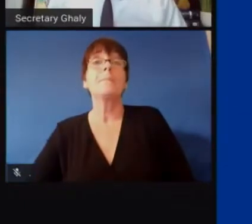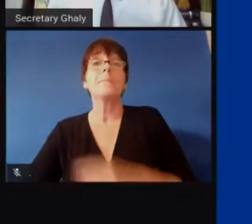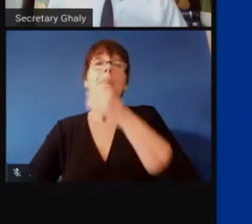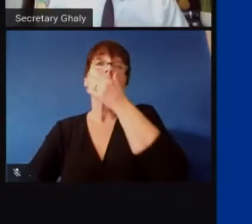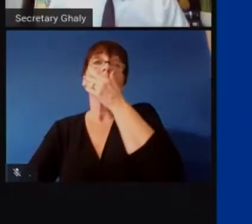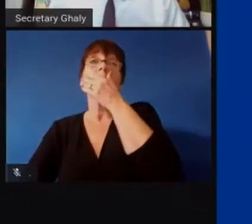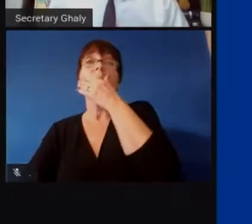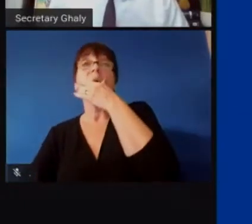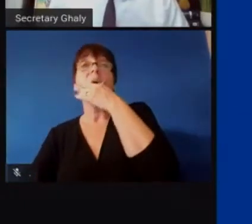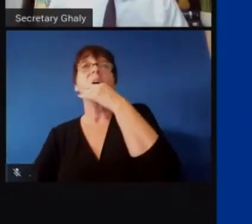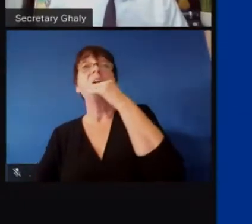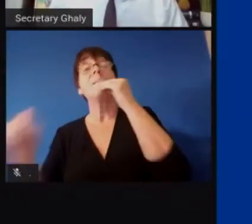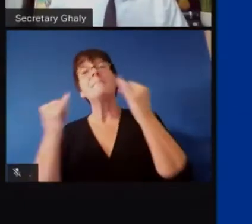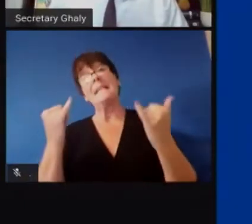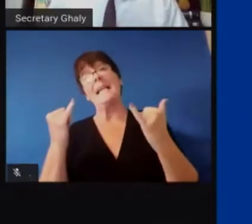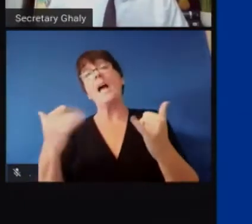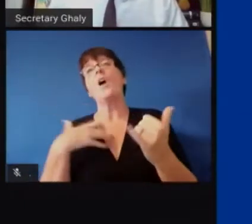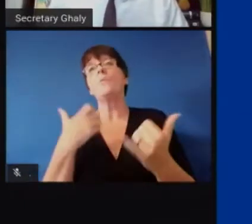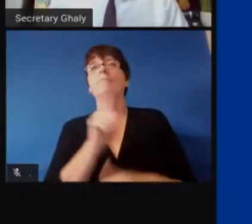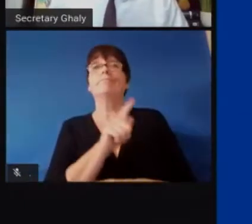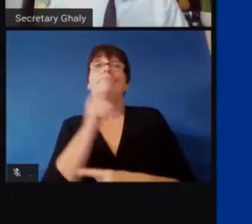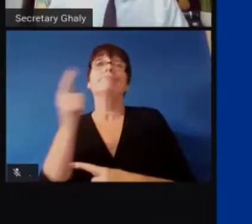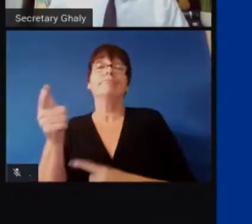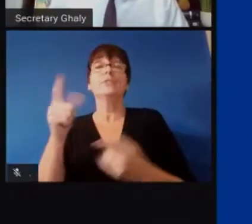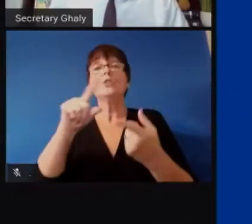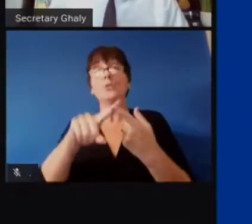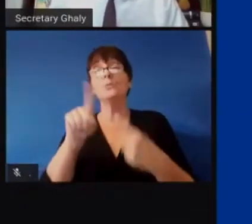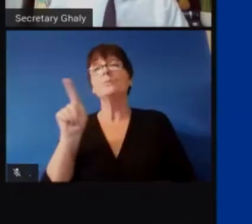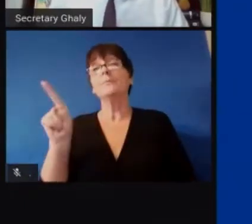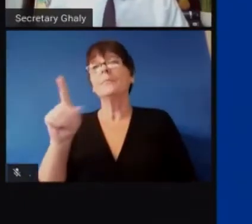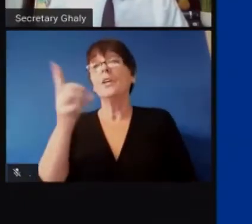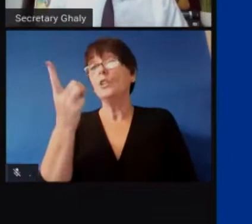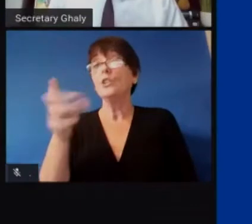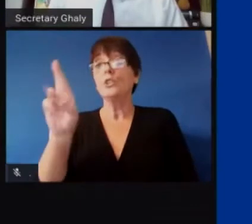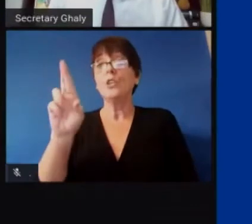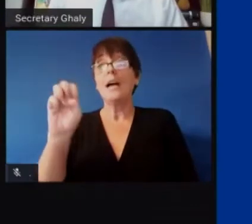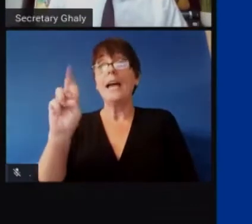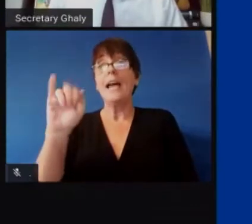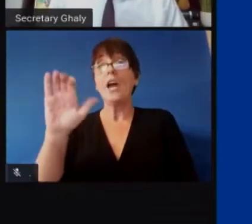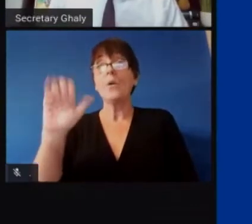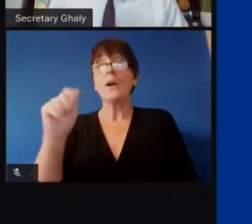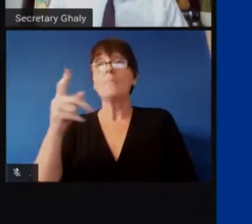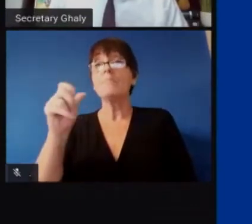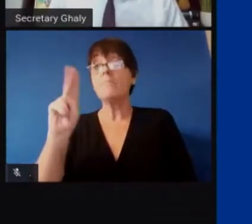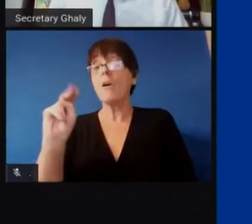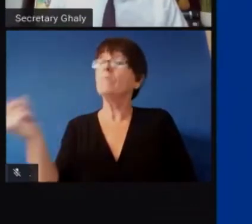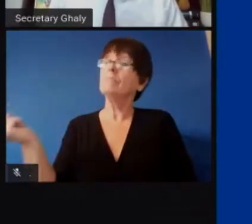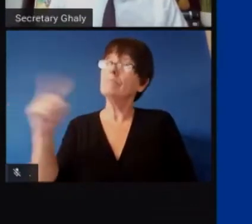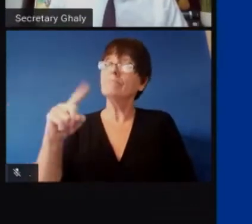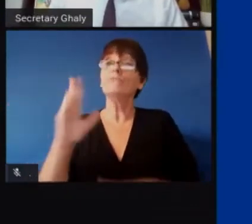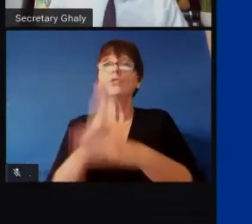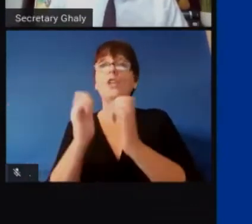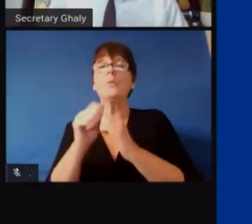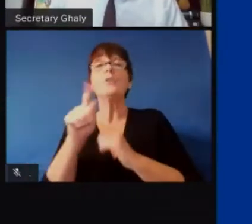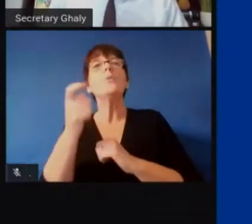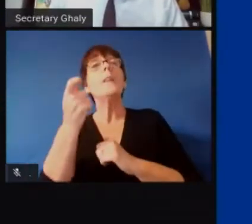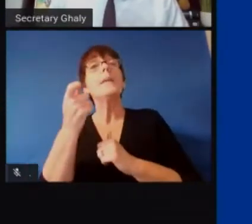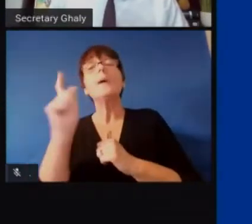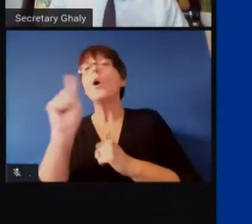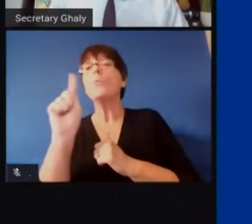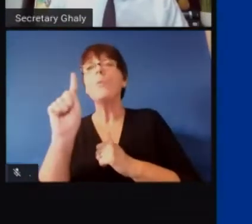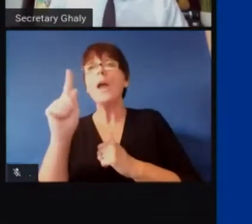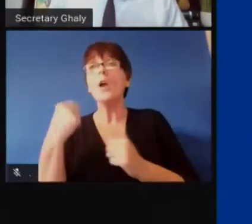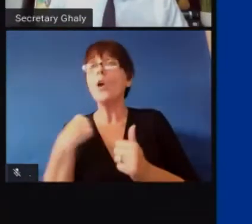So I now want to turn it over to Dr. Erica Pond to come up and share with you a little bit about where we